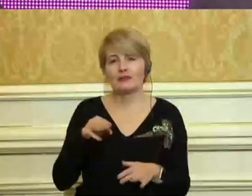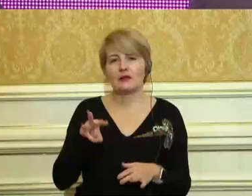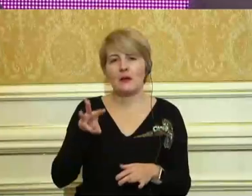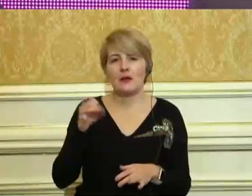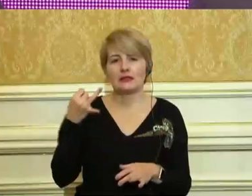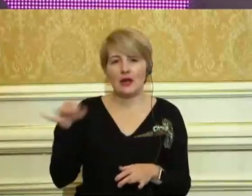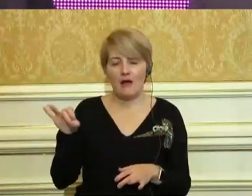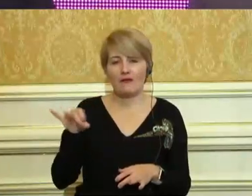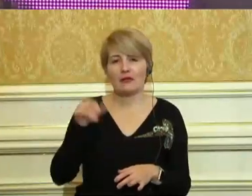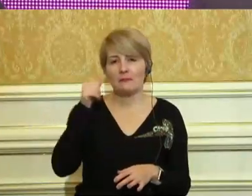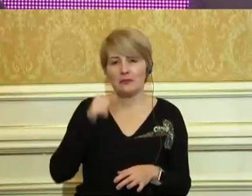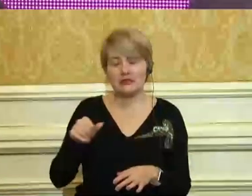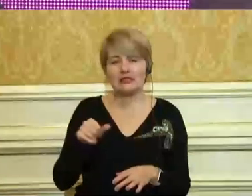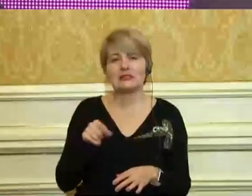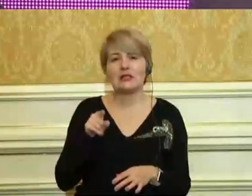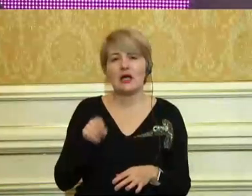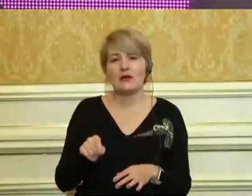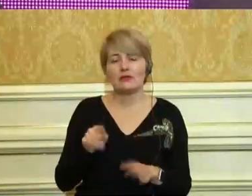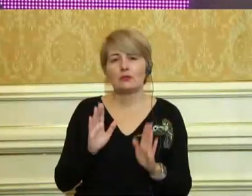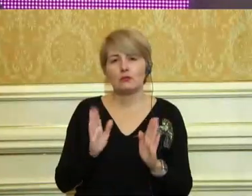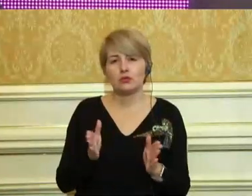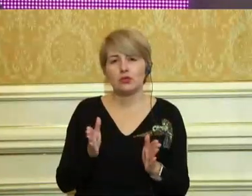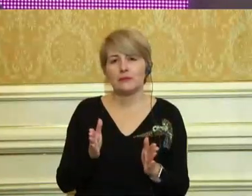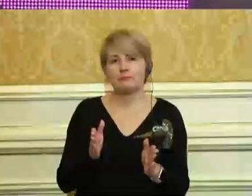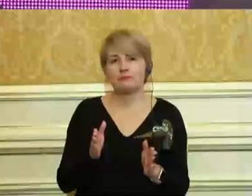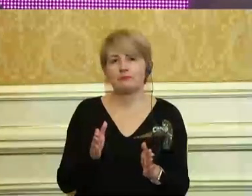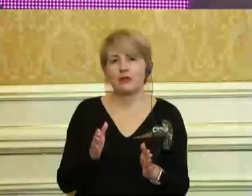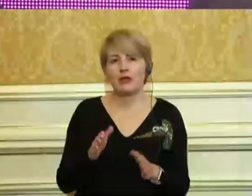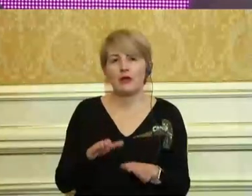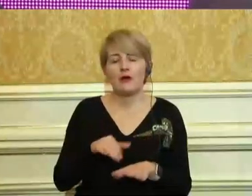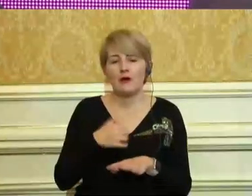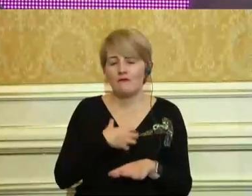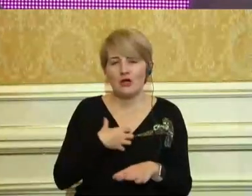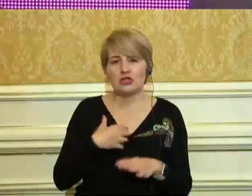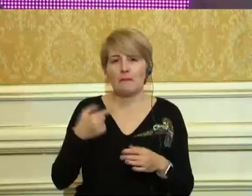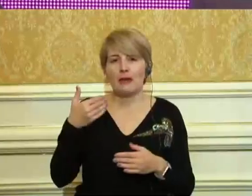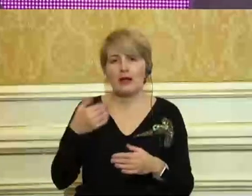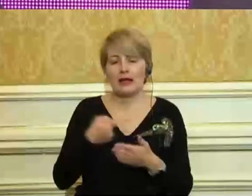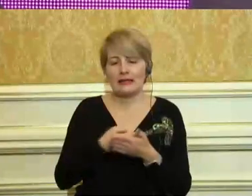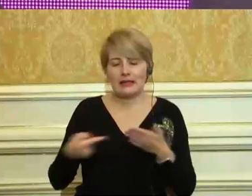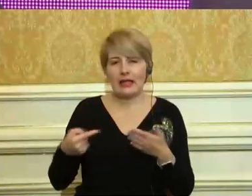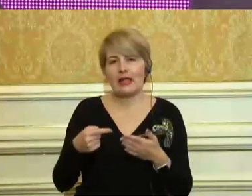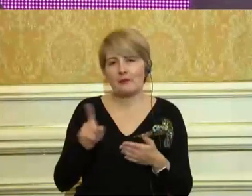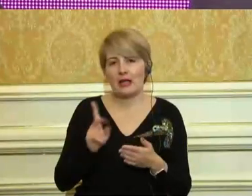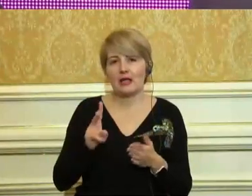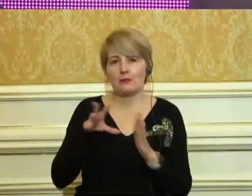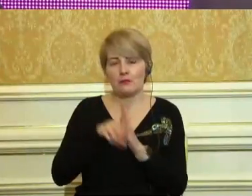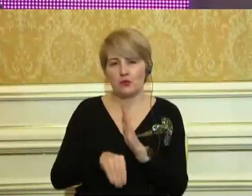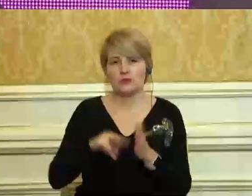have this declarations ideas to be discussed as the main criteria through our